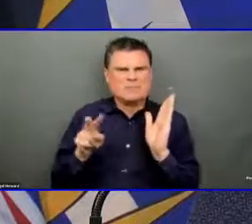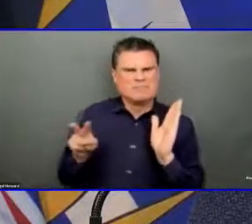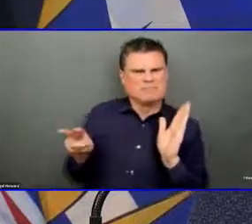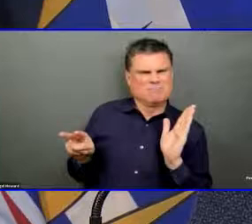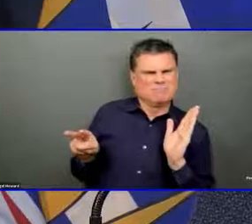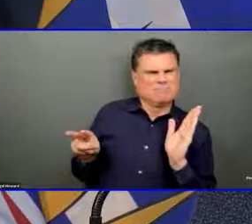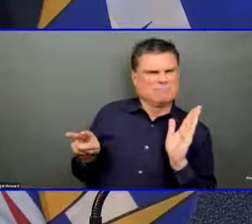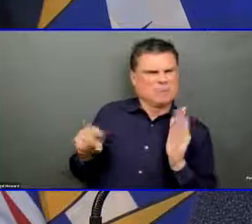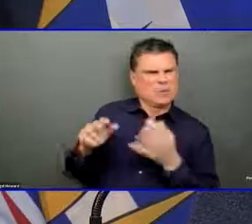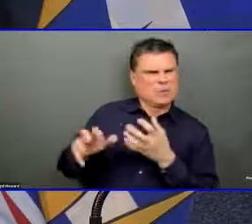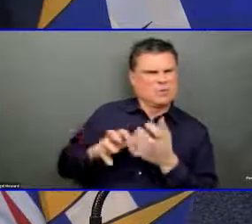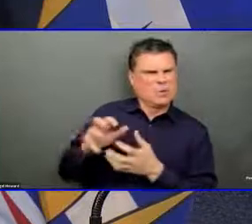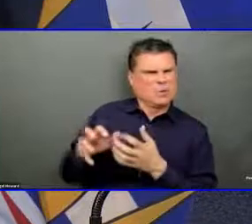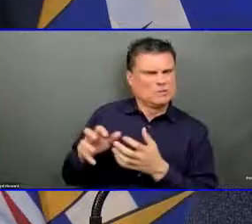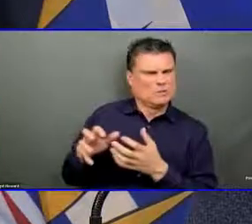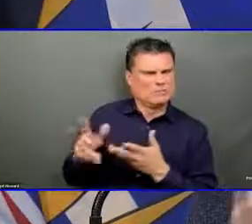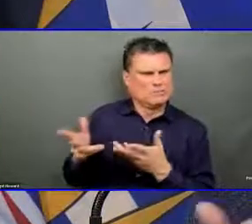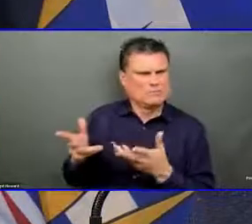management and our